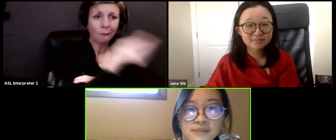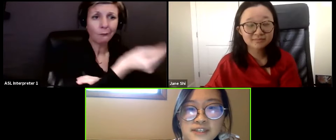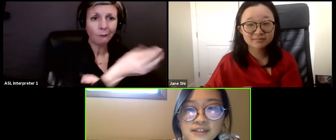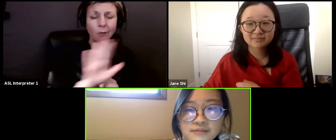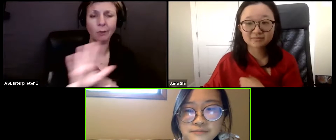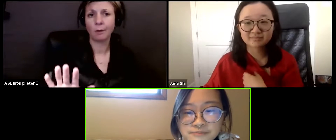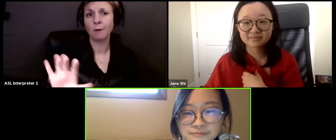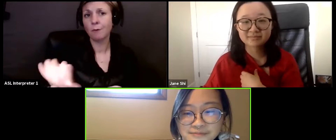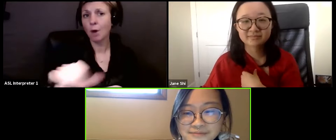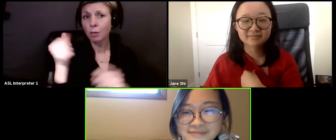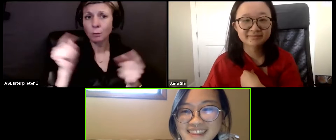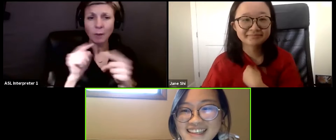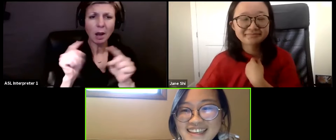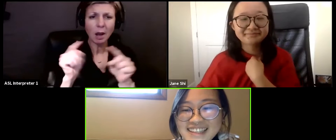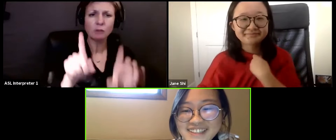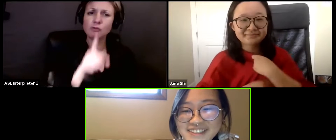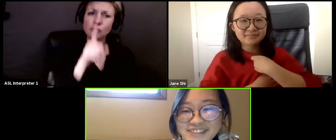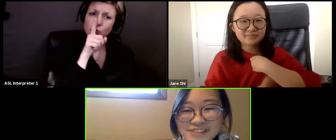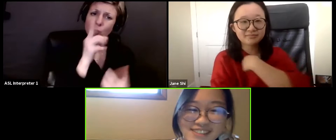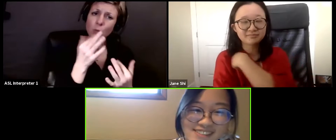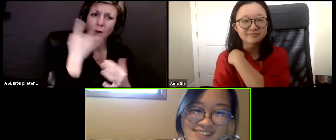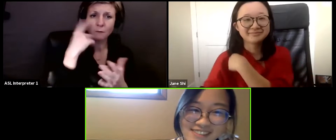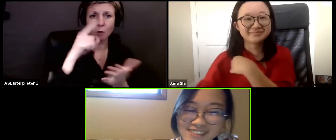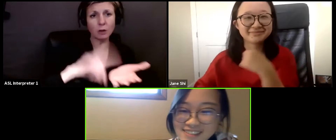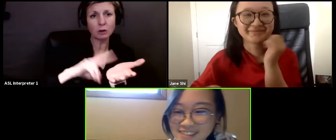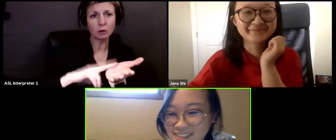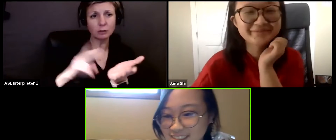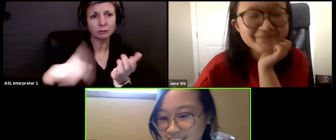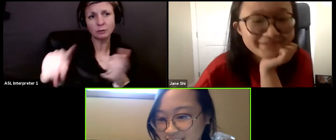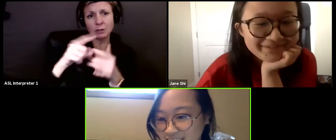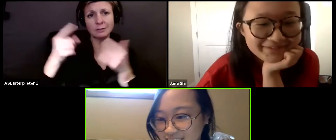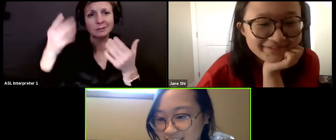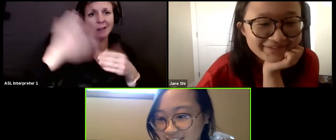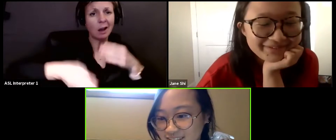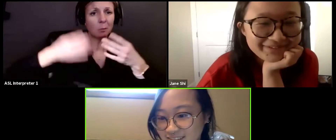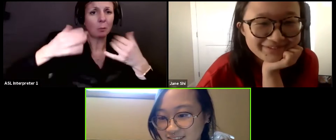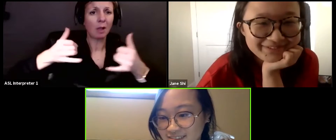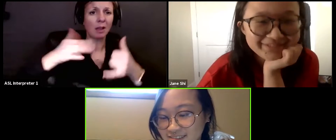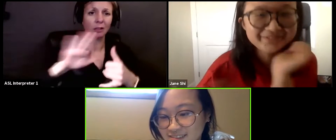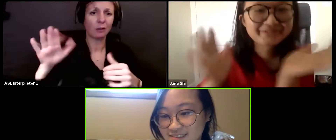charades in hot potato. Thank you.